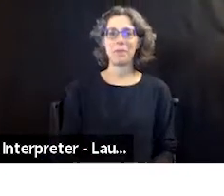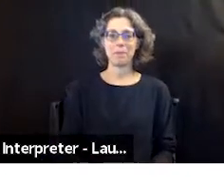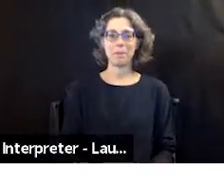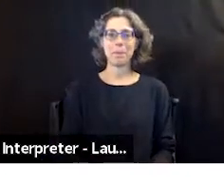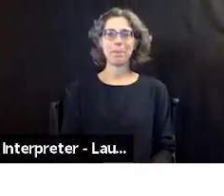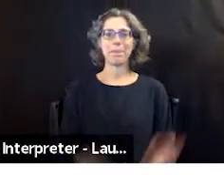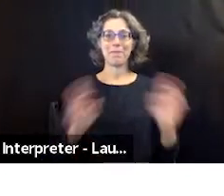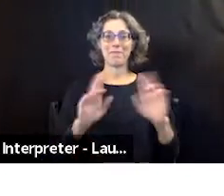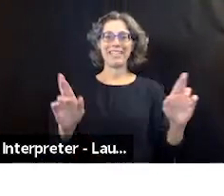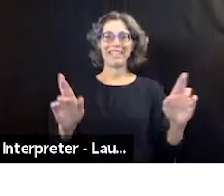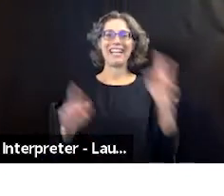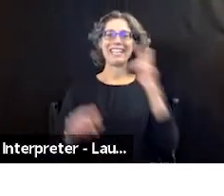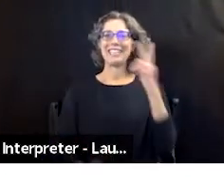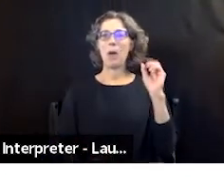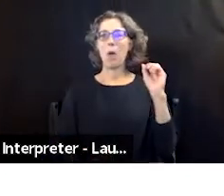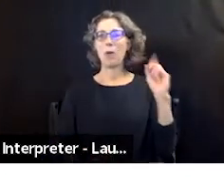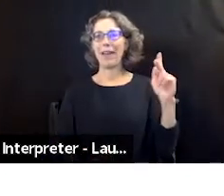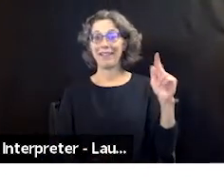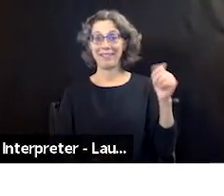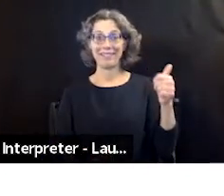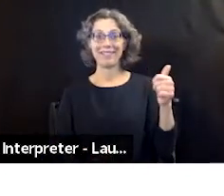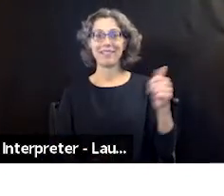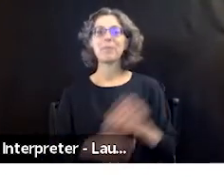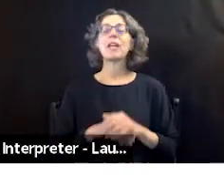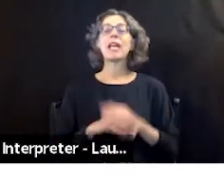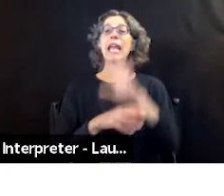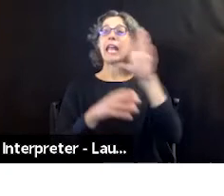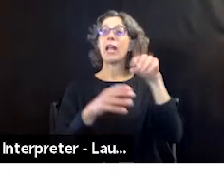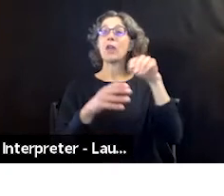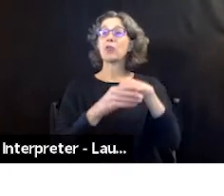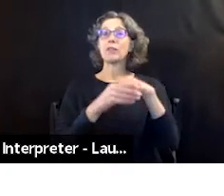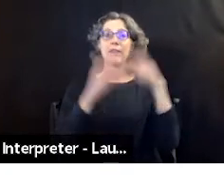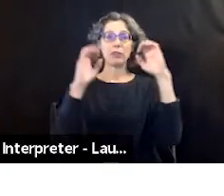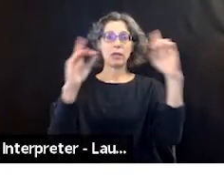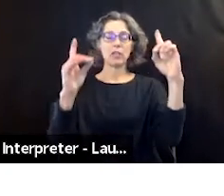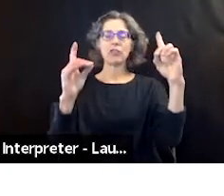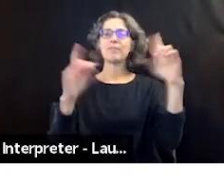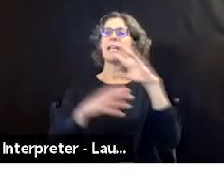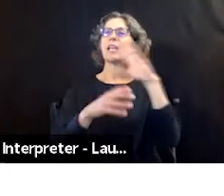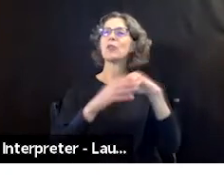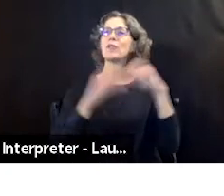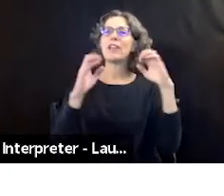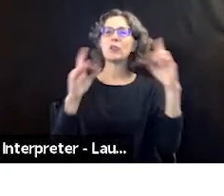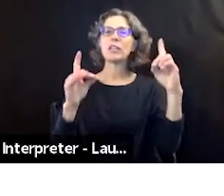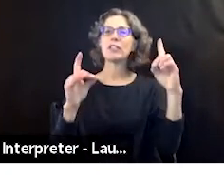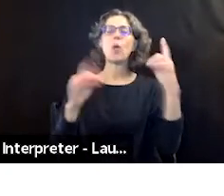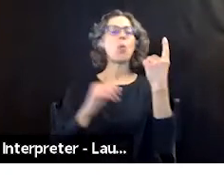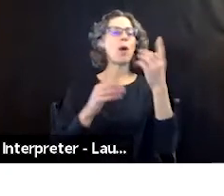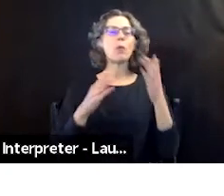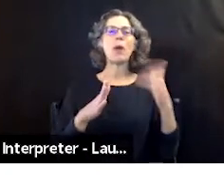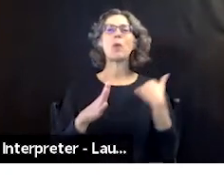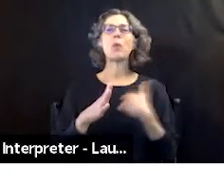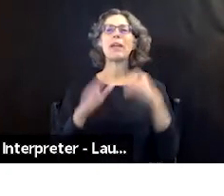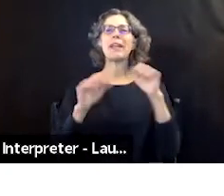Great. Ready. I see the okay. Inclusive education. Inclusive education is one way we can